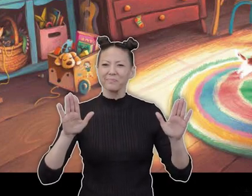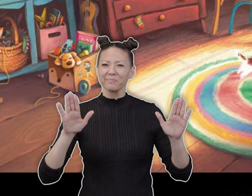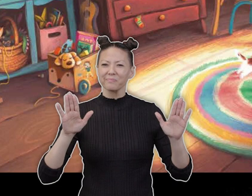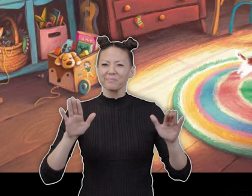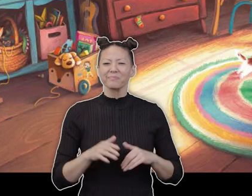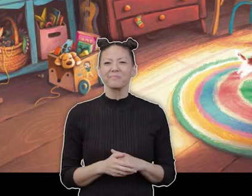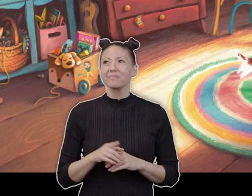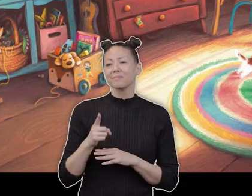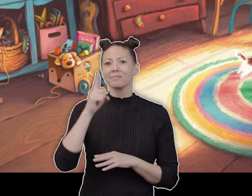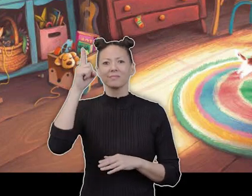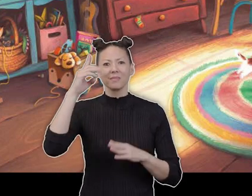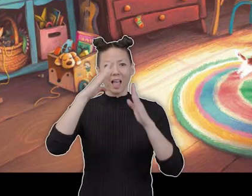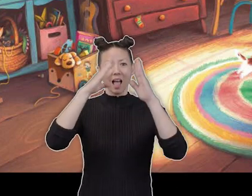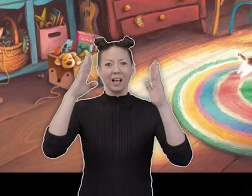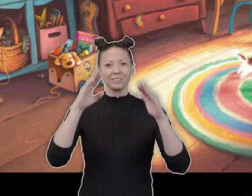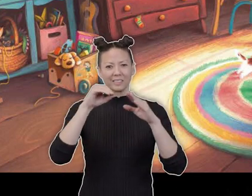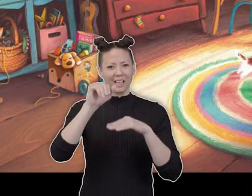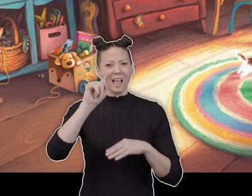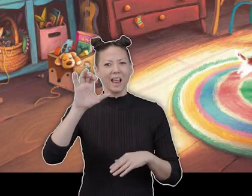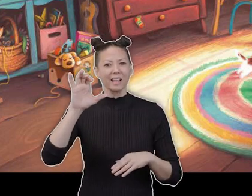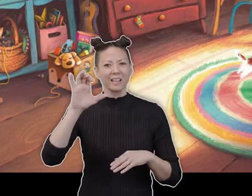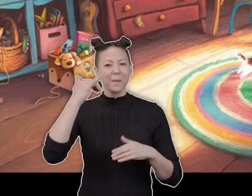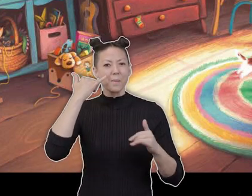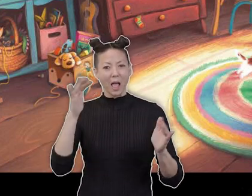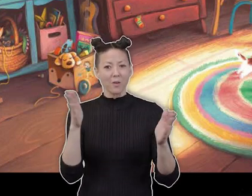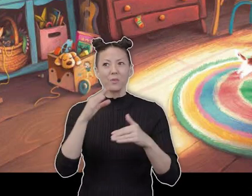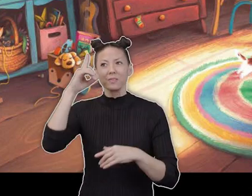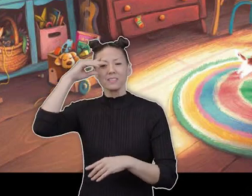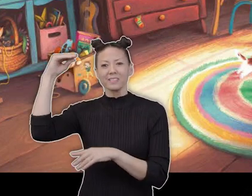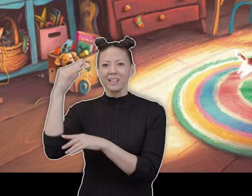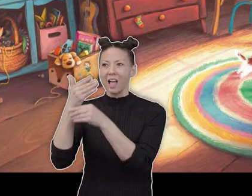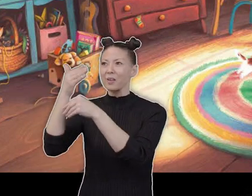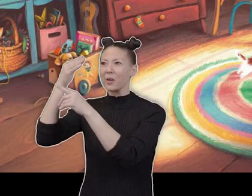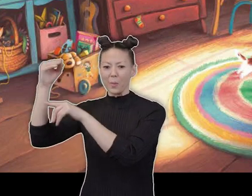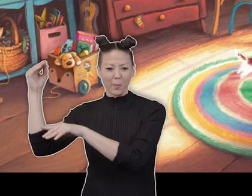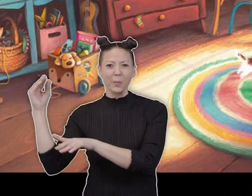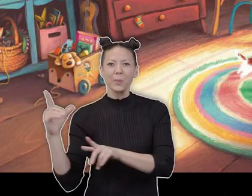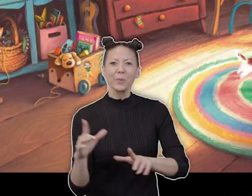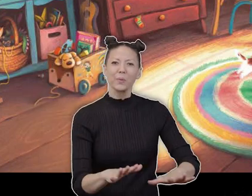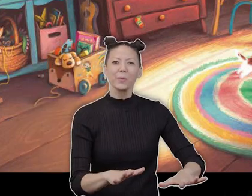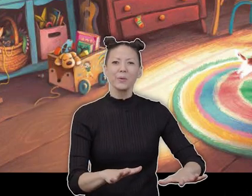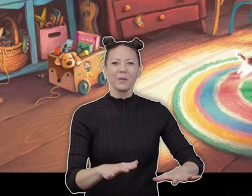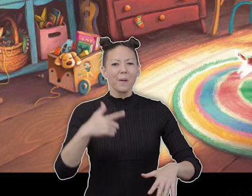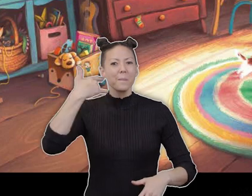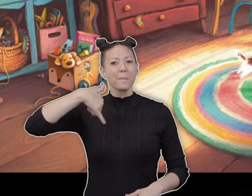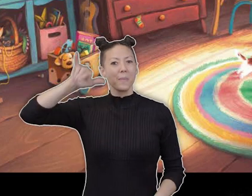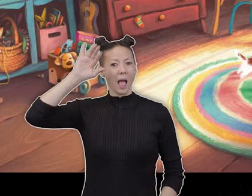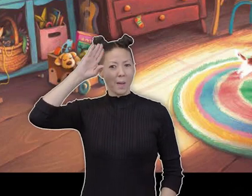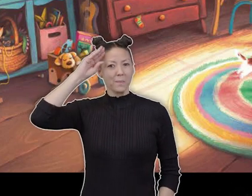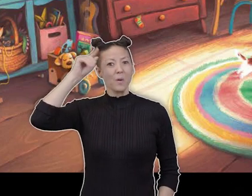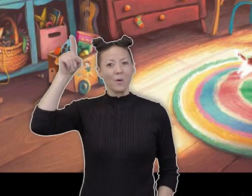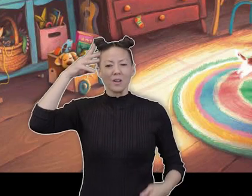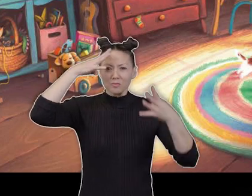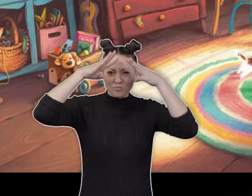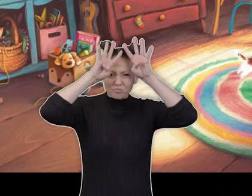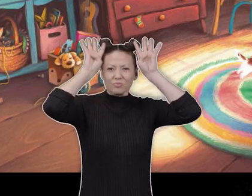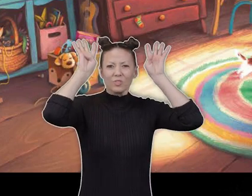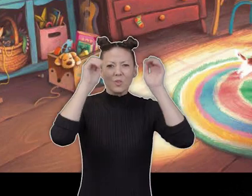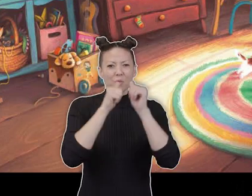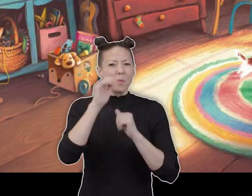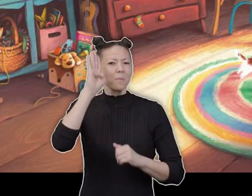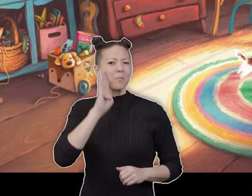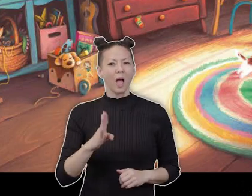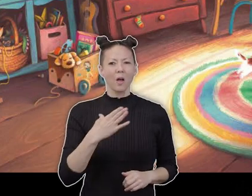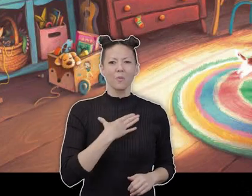up. In an attic playroom, sunlight spills onto a round rug where a blonde boy with